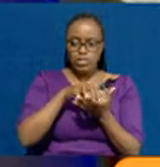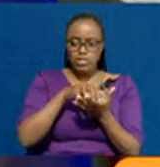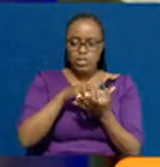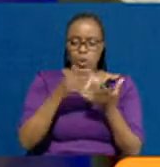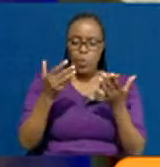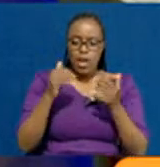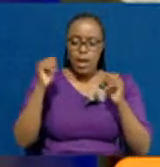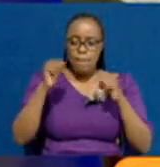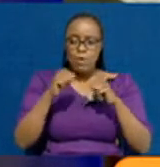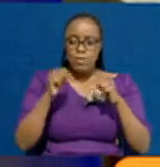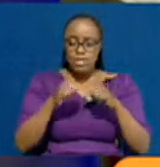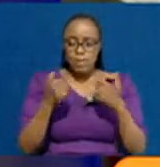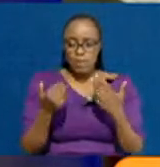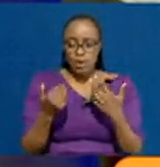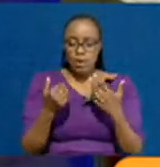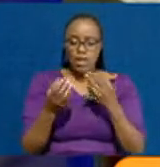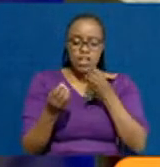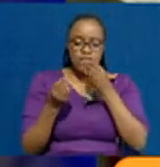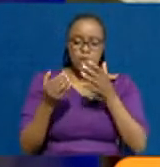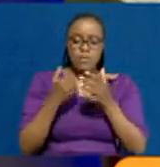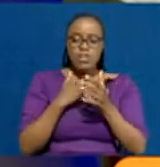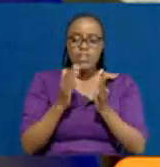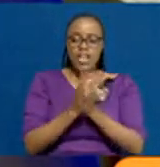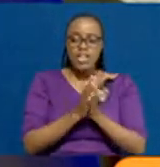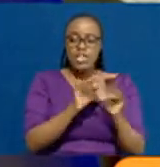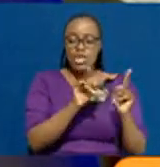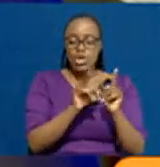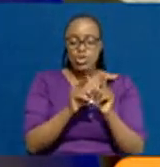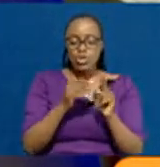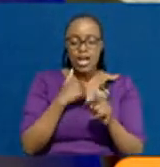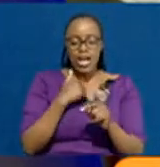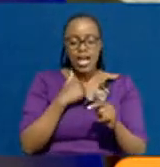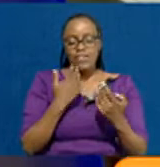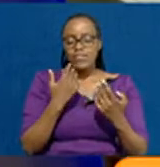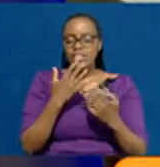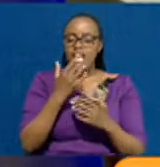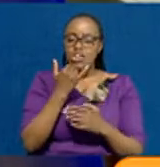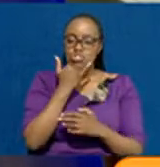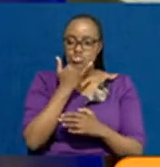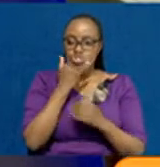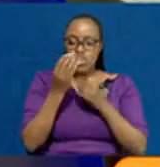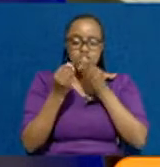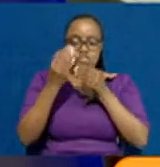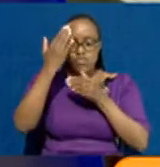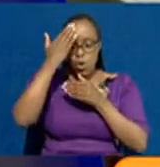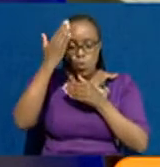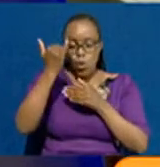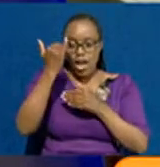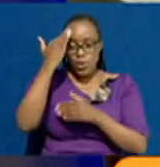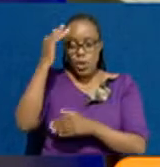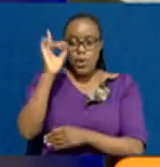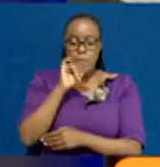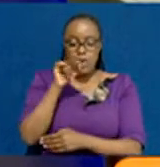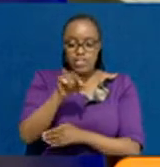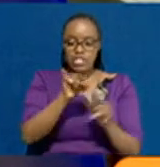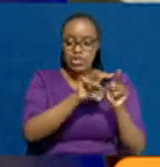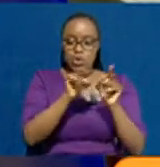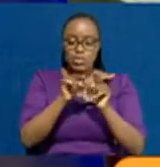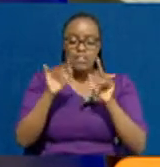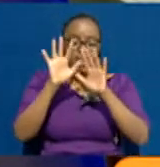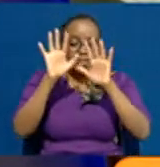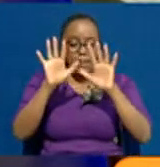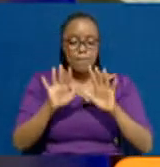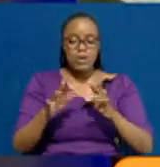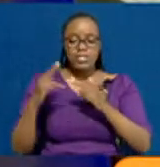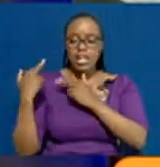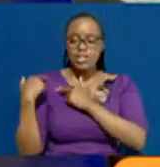where they can be believed and are either misleading populations, because we know that this also is playing a very critical